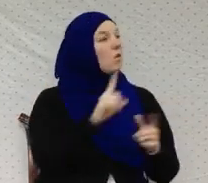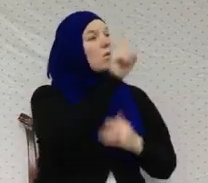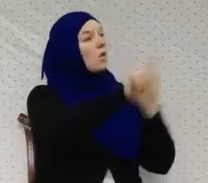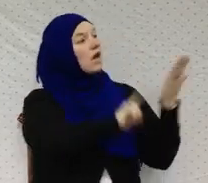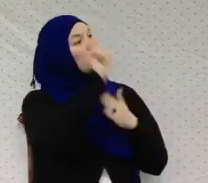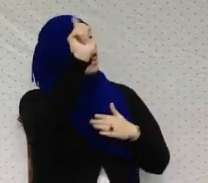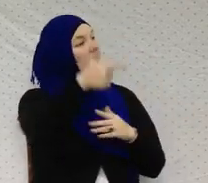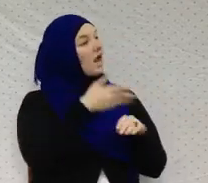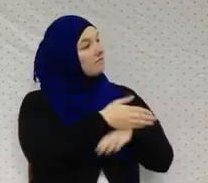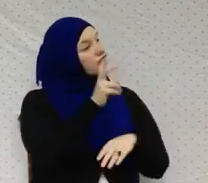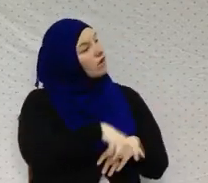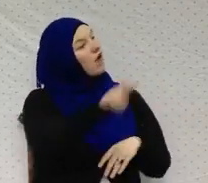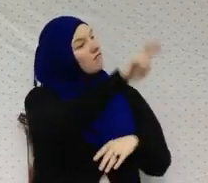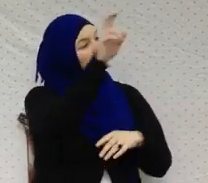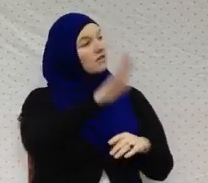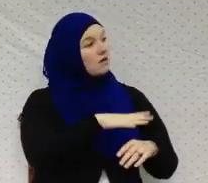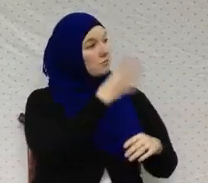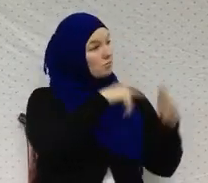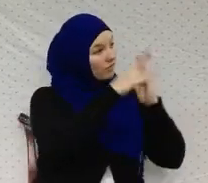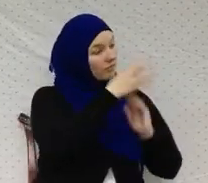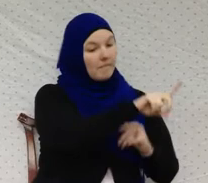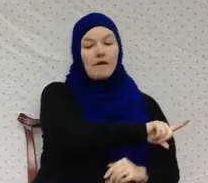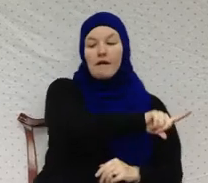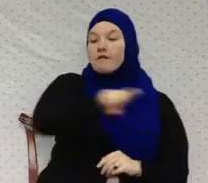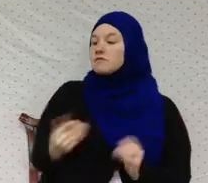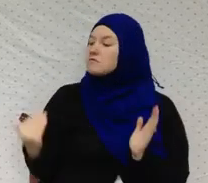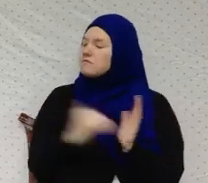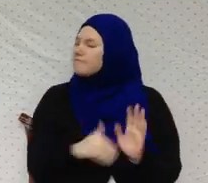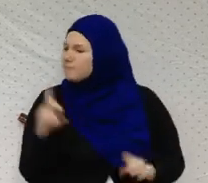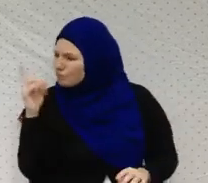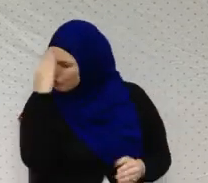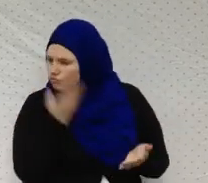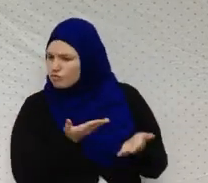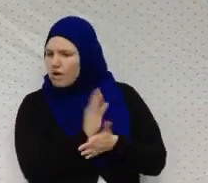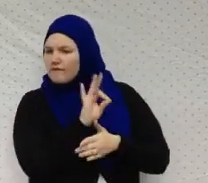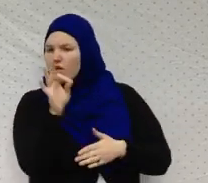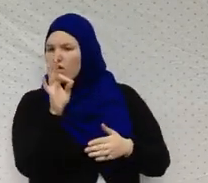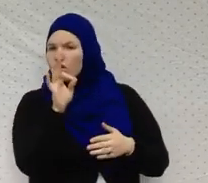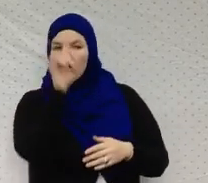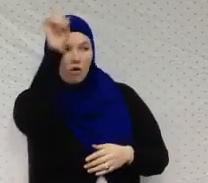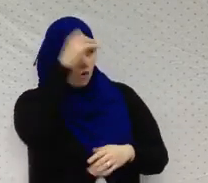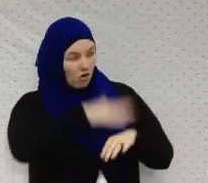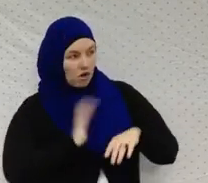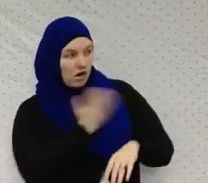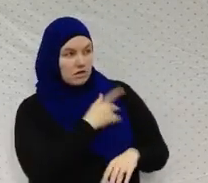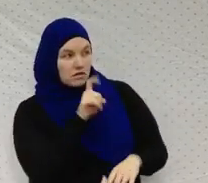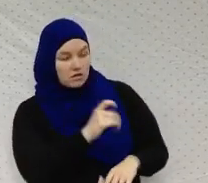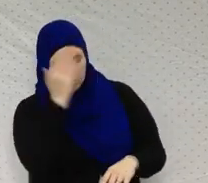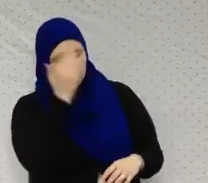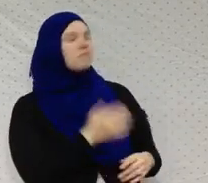Him. 1 hour later, Mu'adh, do you know what is the right of Allah on one of